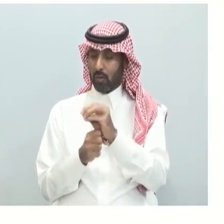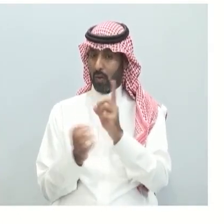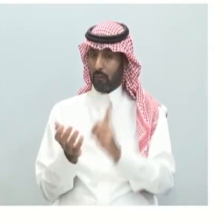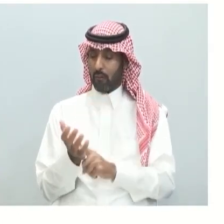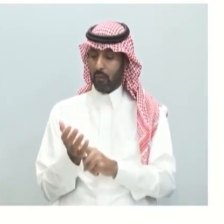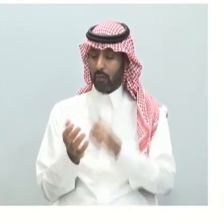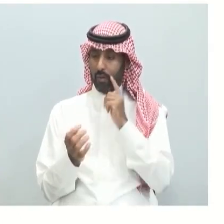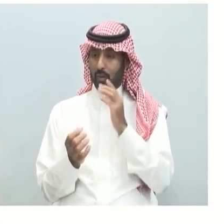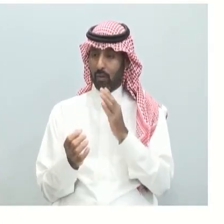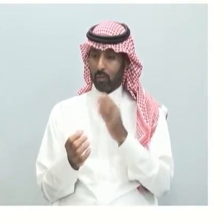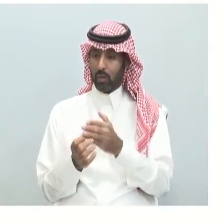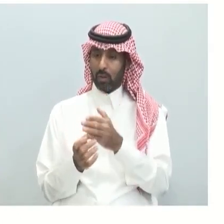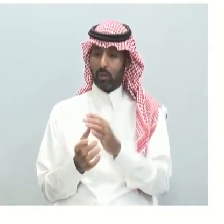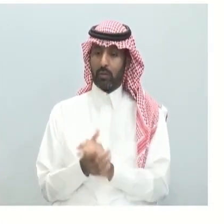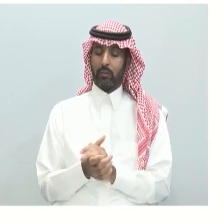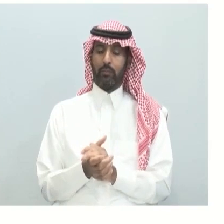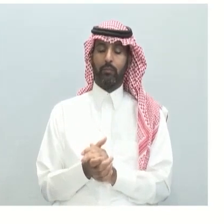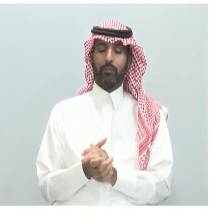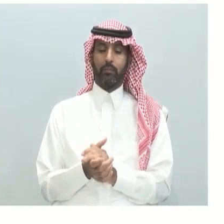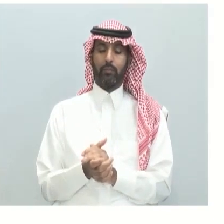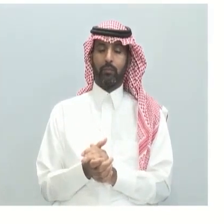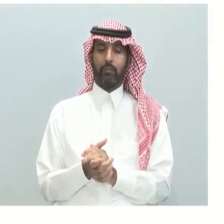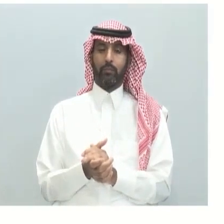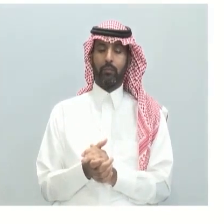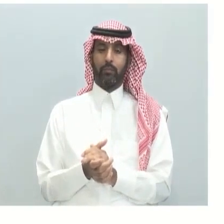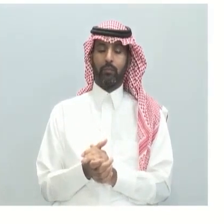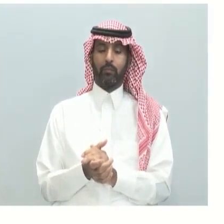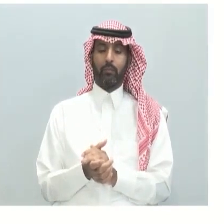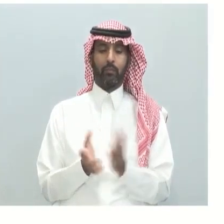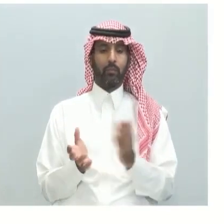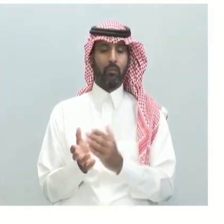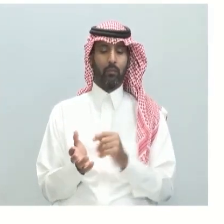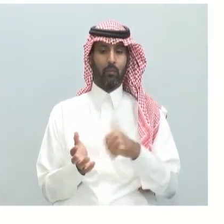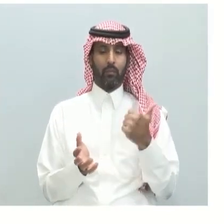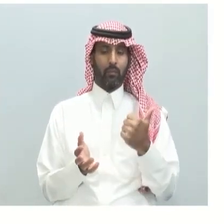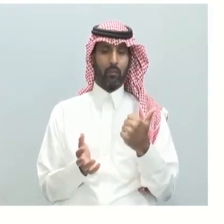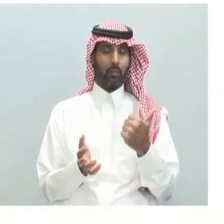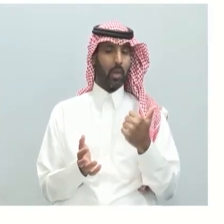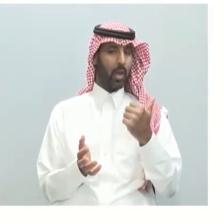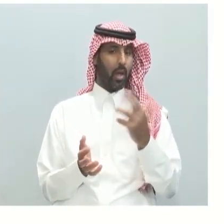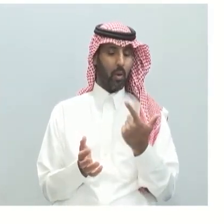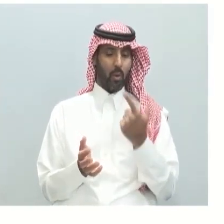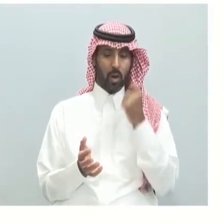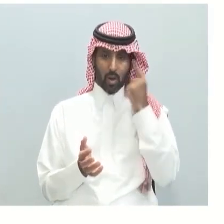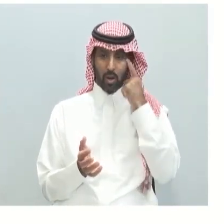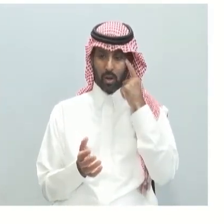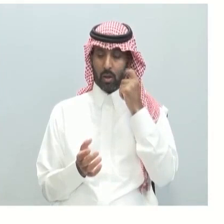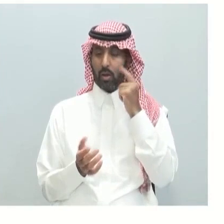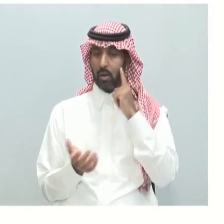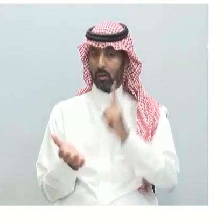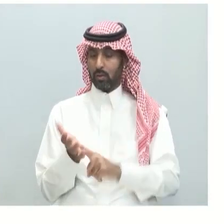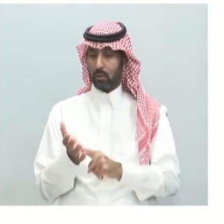in an objective, detached manner. So, of course, there are some passive forms. Number six, how are ideas and